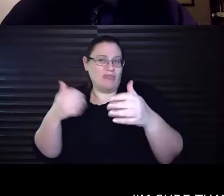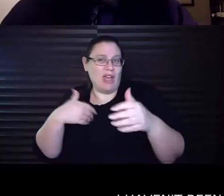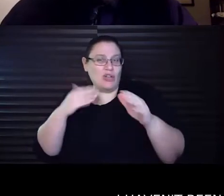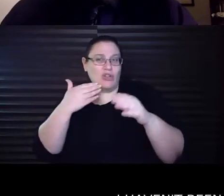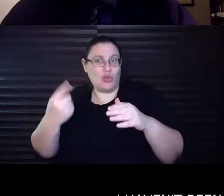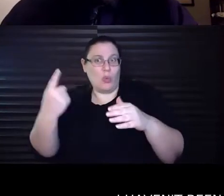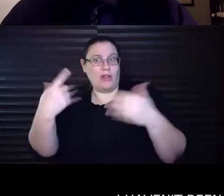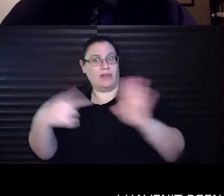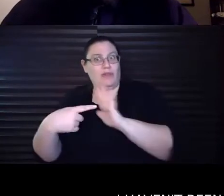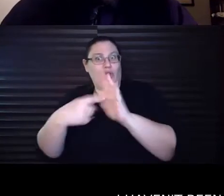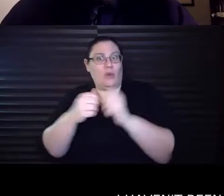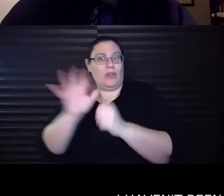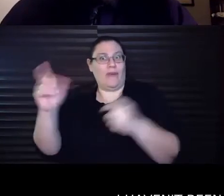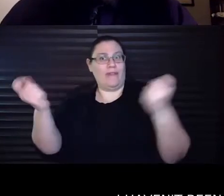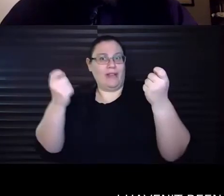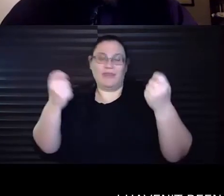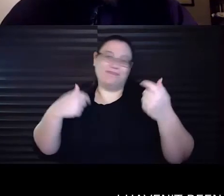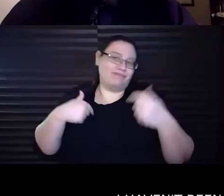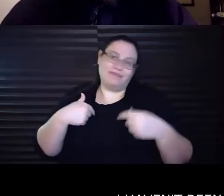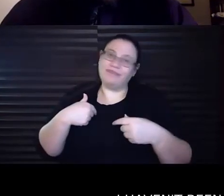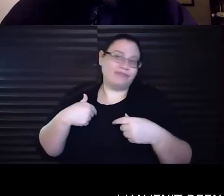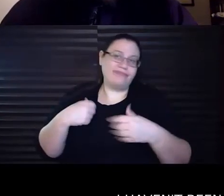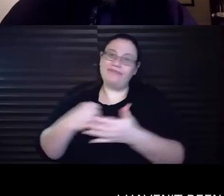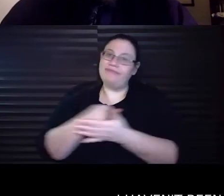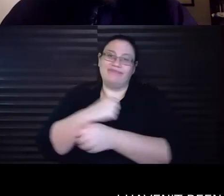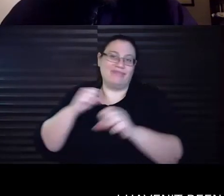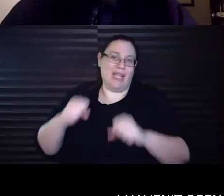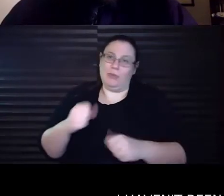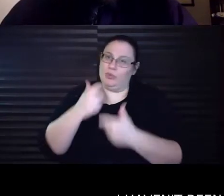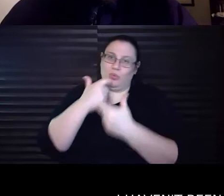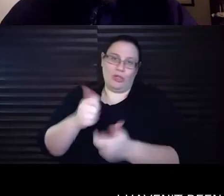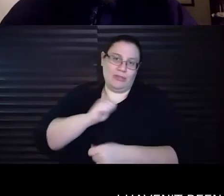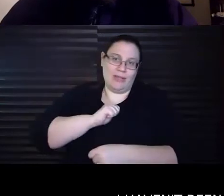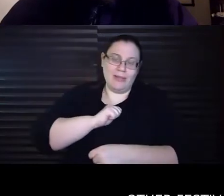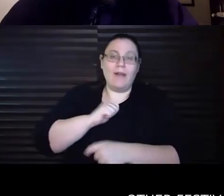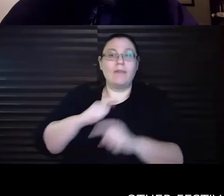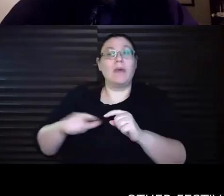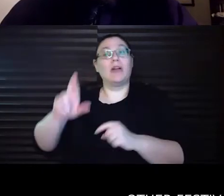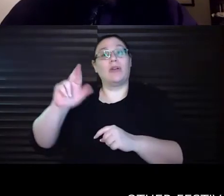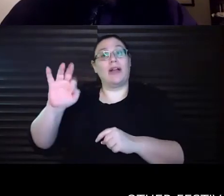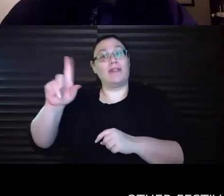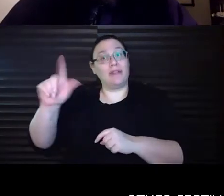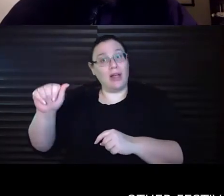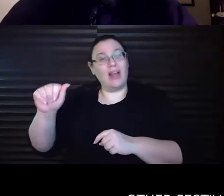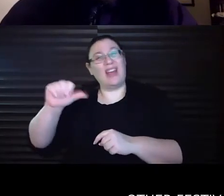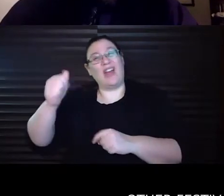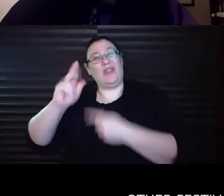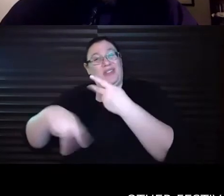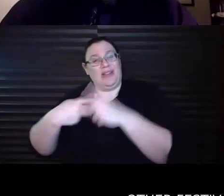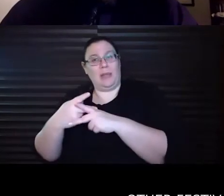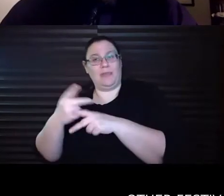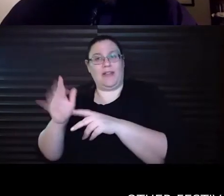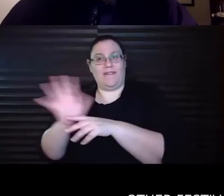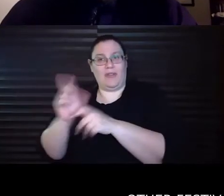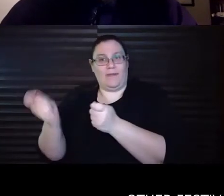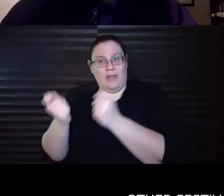festival. I haven't been able to see them, but I think ReelAbilities and other festivals like this are